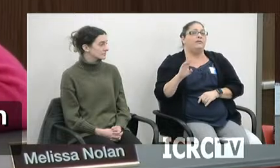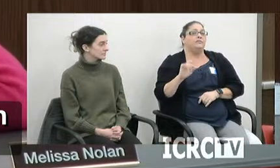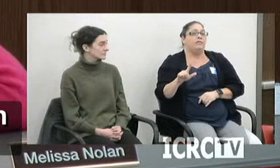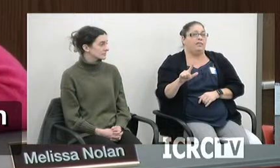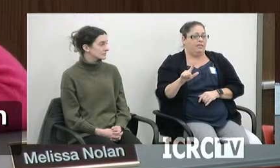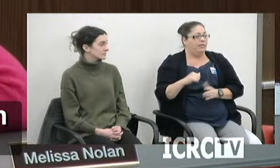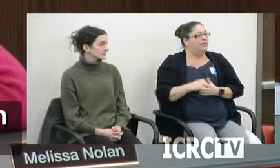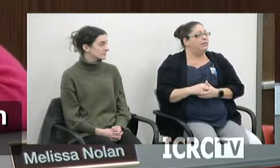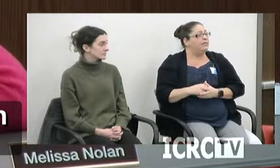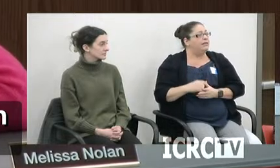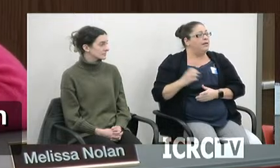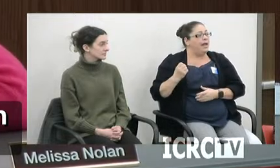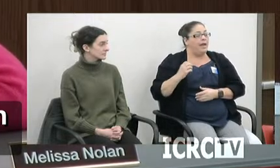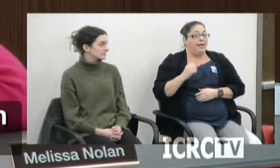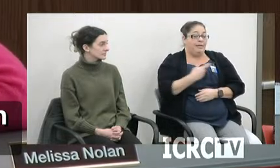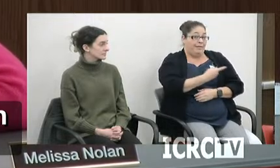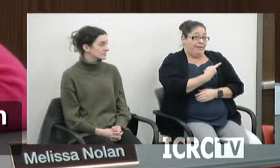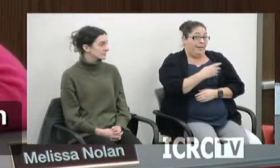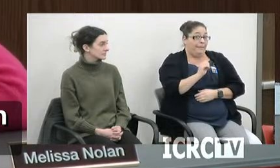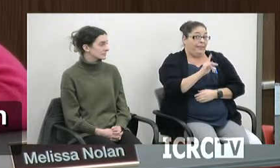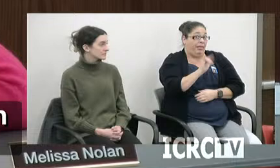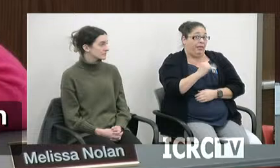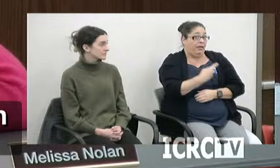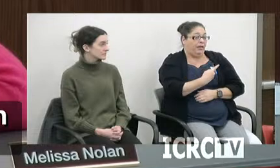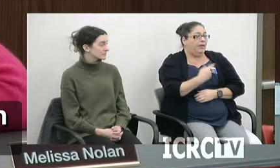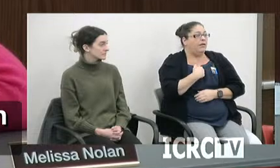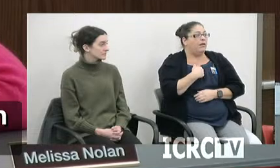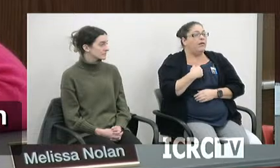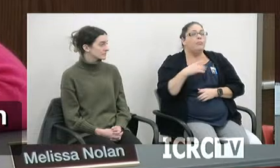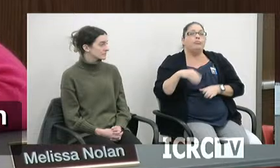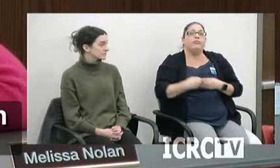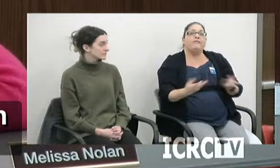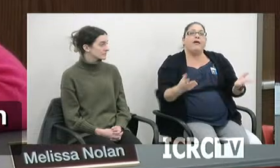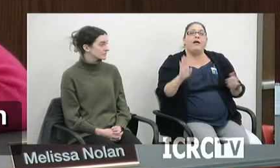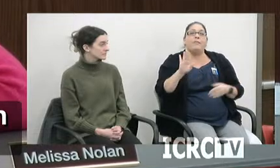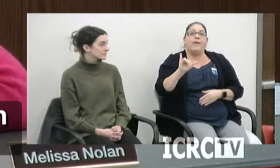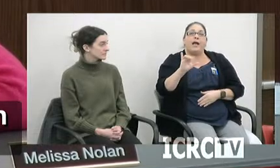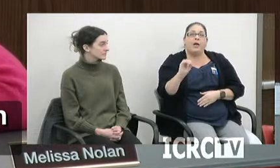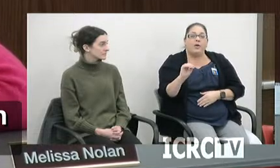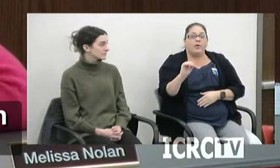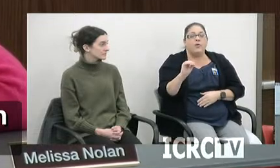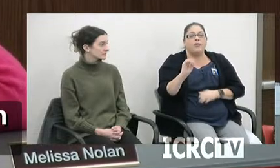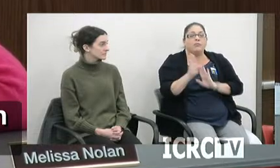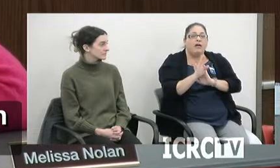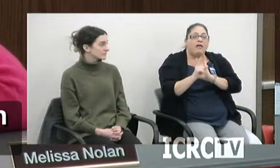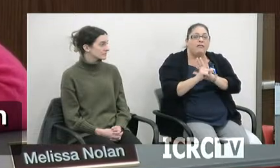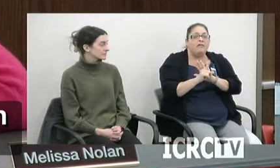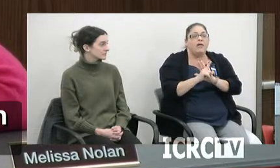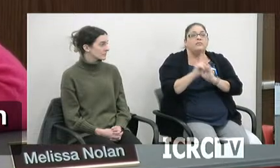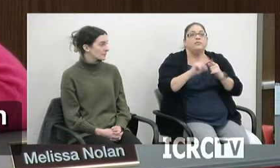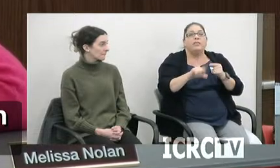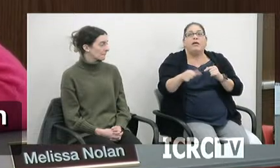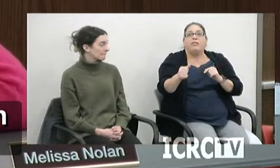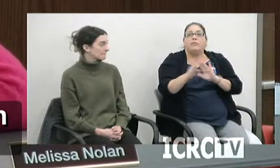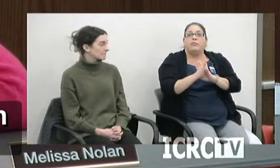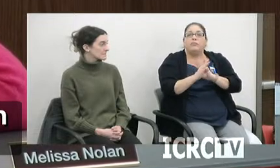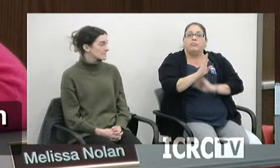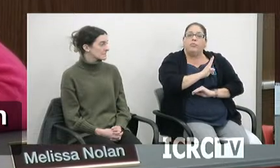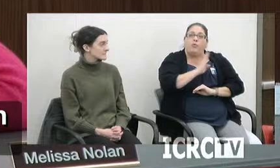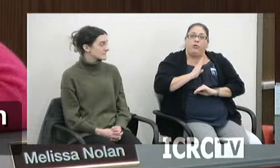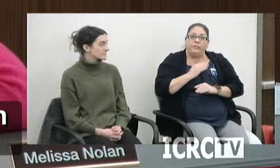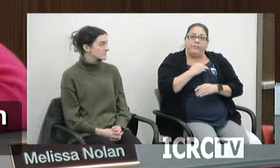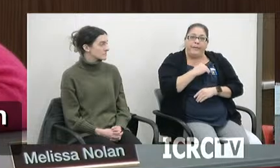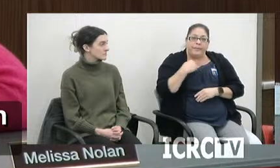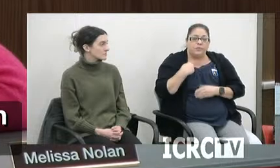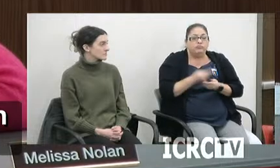started that. We've provided bios to the other board members. And now we need